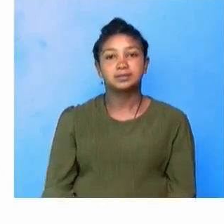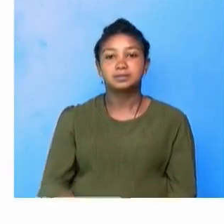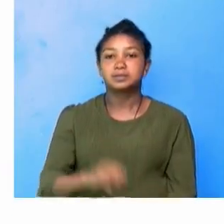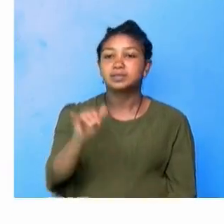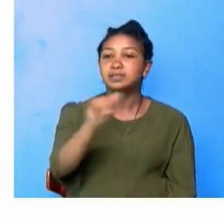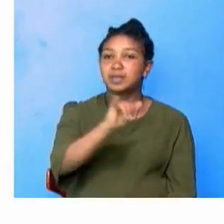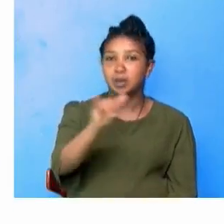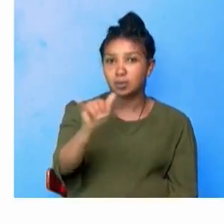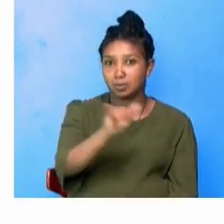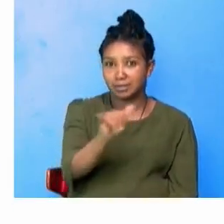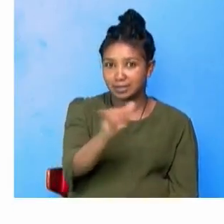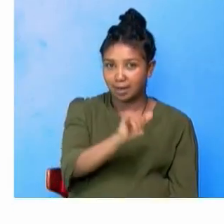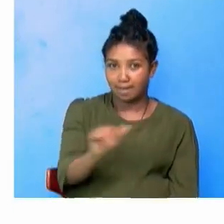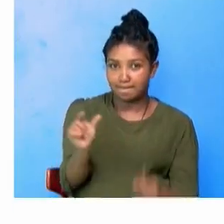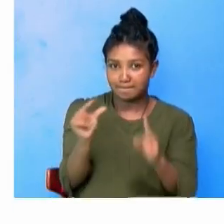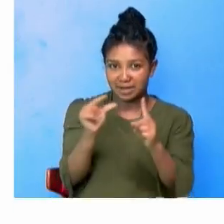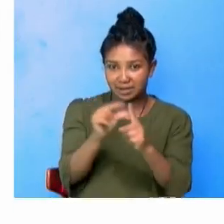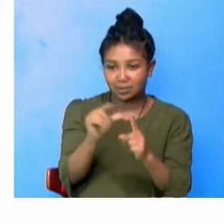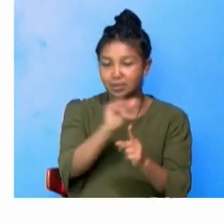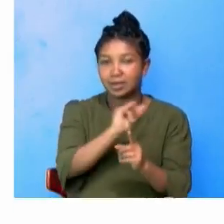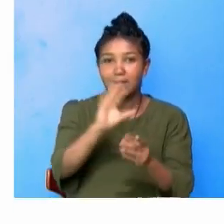synonym.